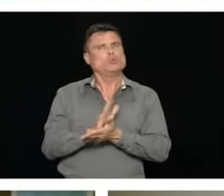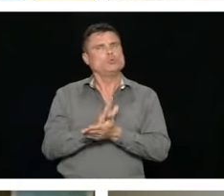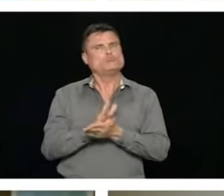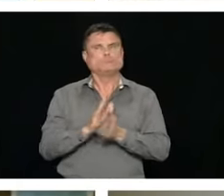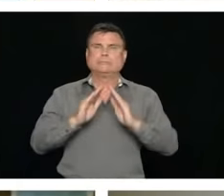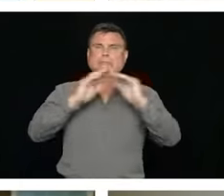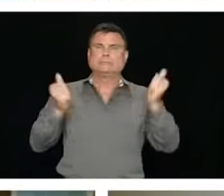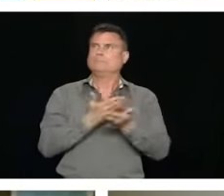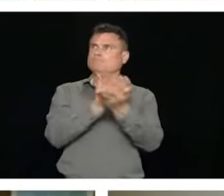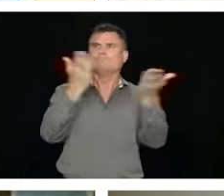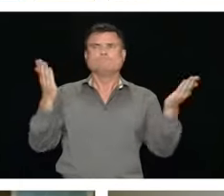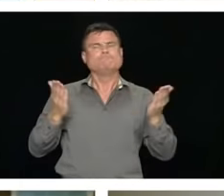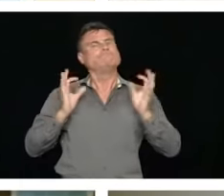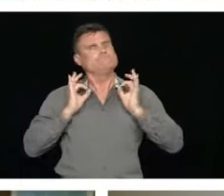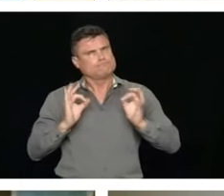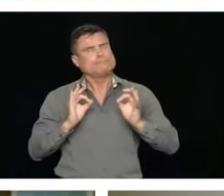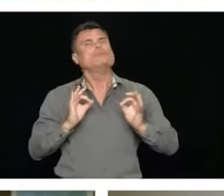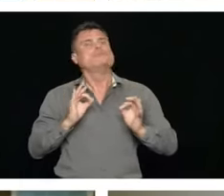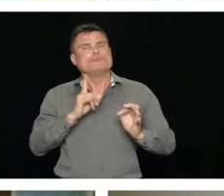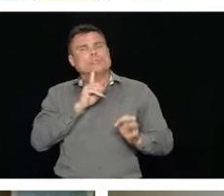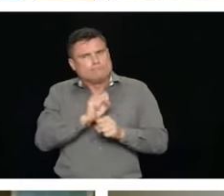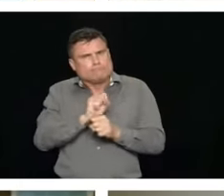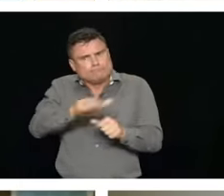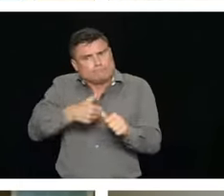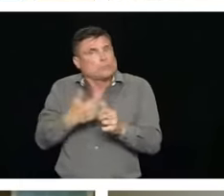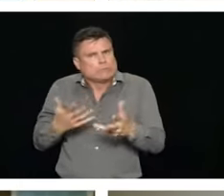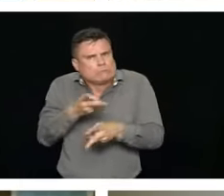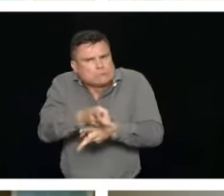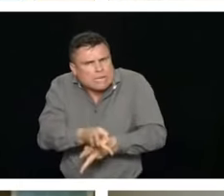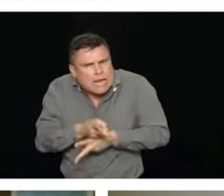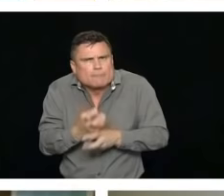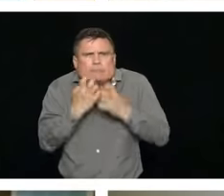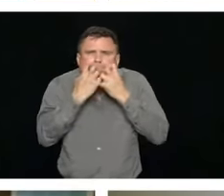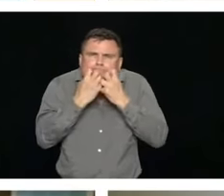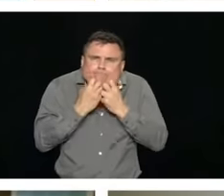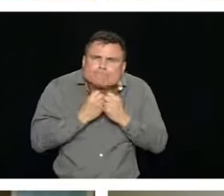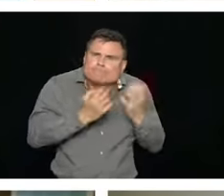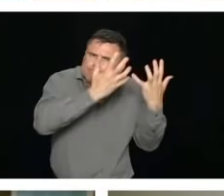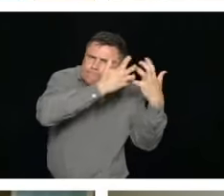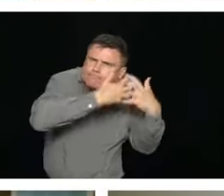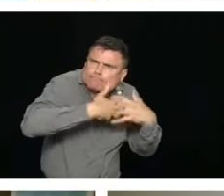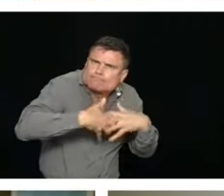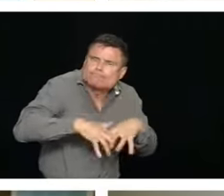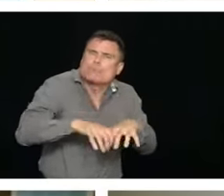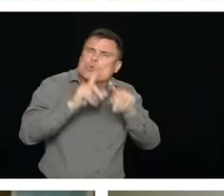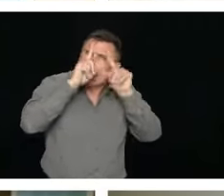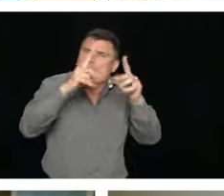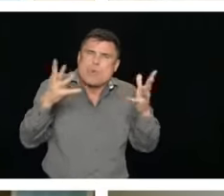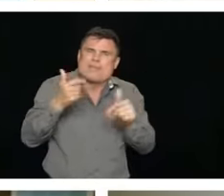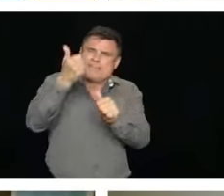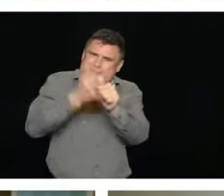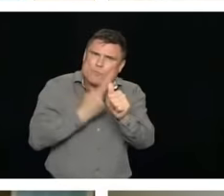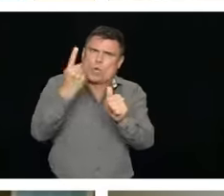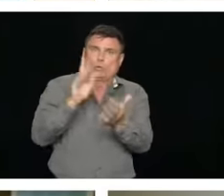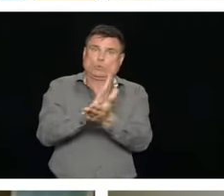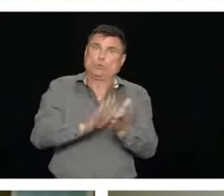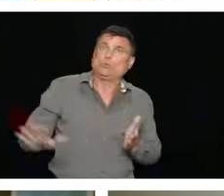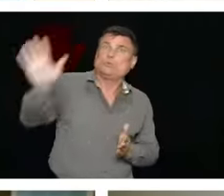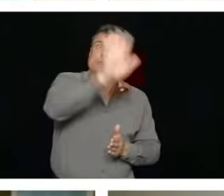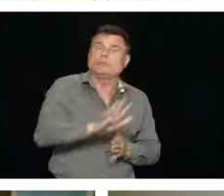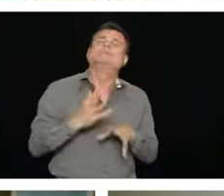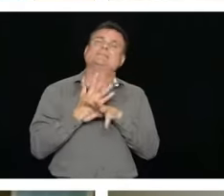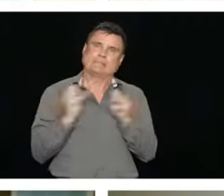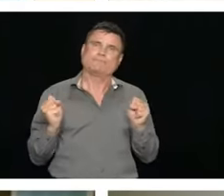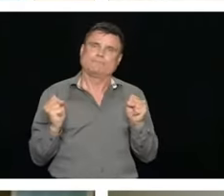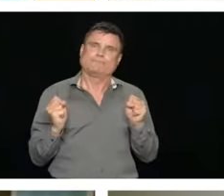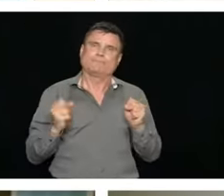communities. And I'm just gonna take a note from Ravi and also give a shout out to my kids' teachers, Miss Hicks and Miss